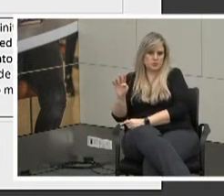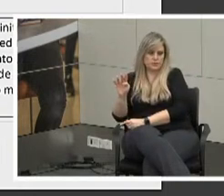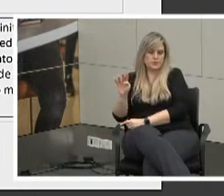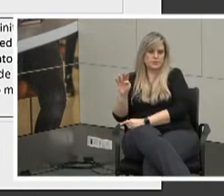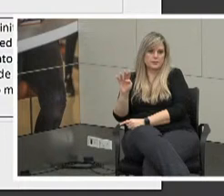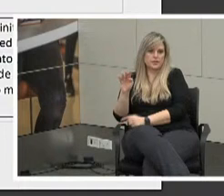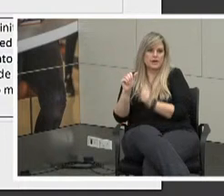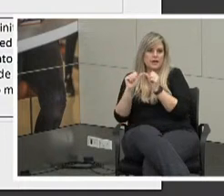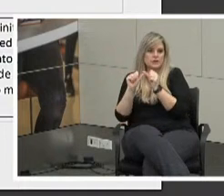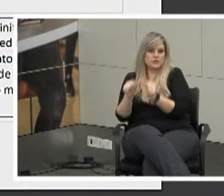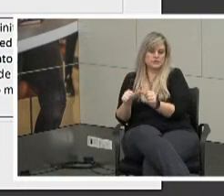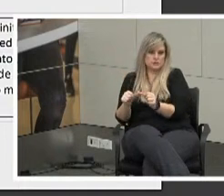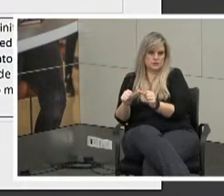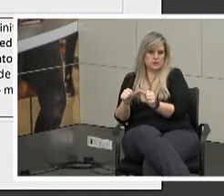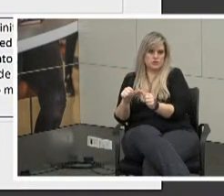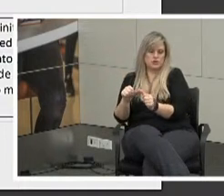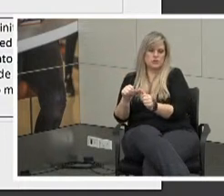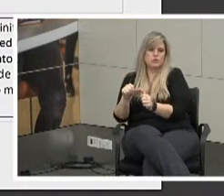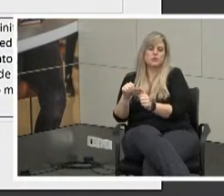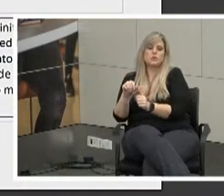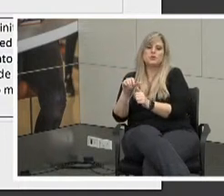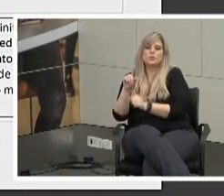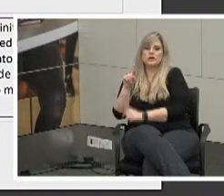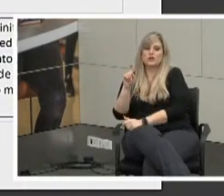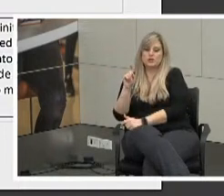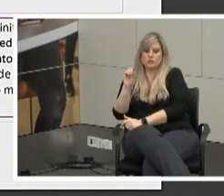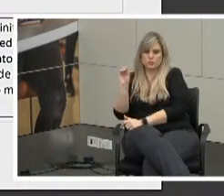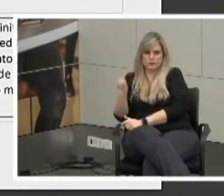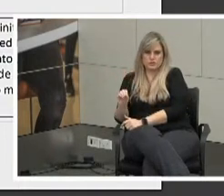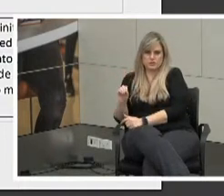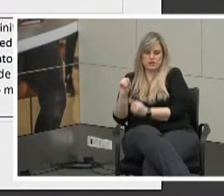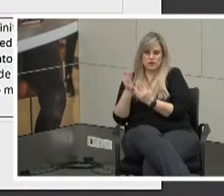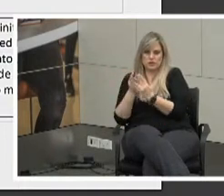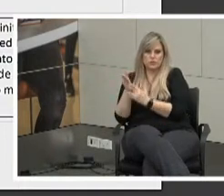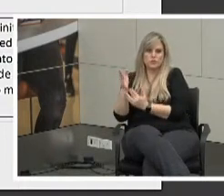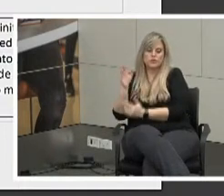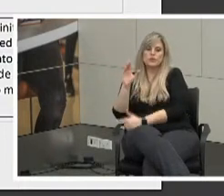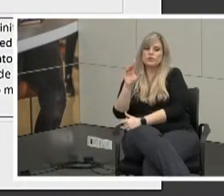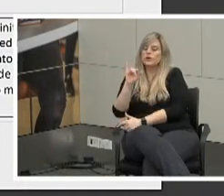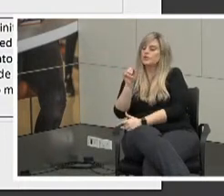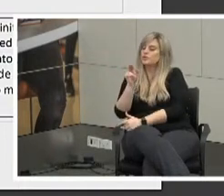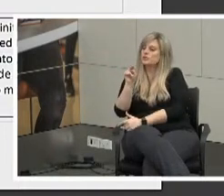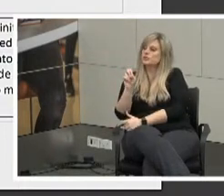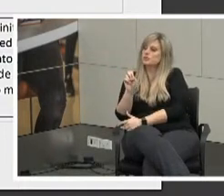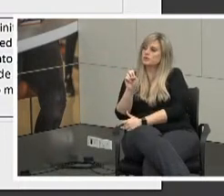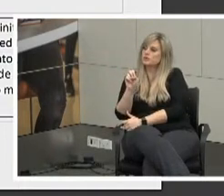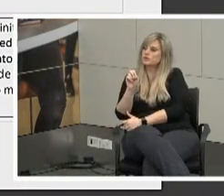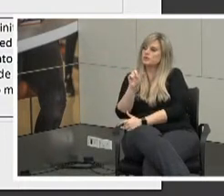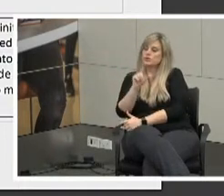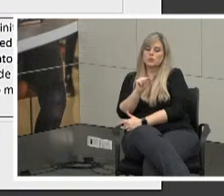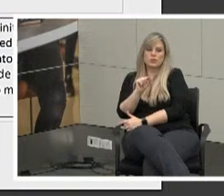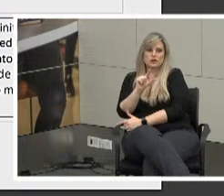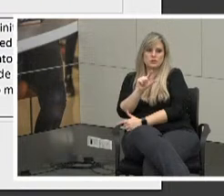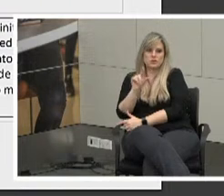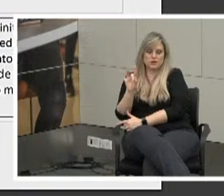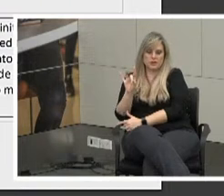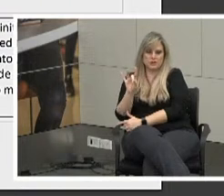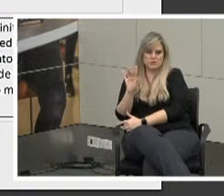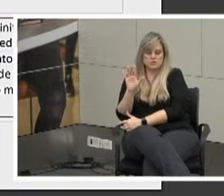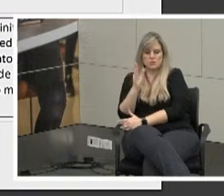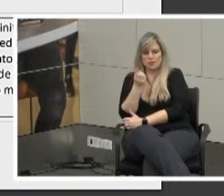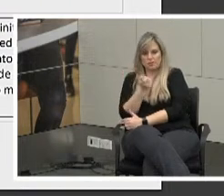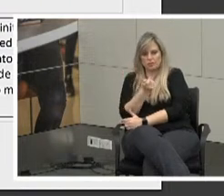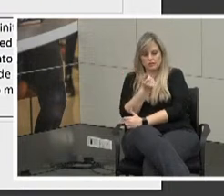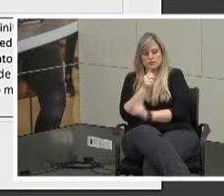100% compliance through June 2028 and so um just to kind of bring context to